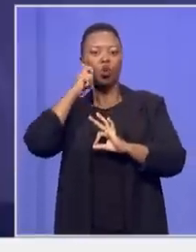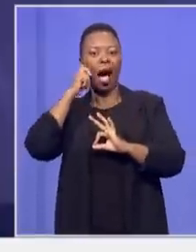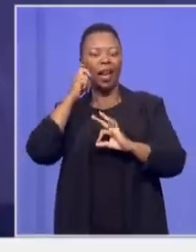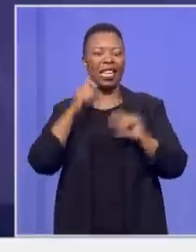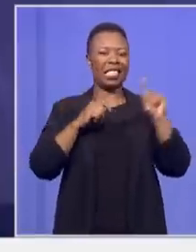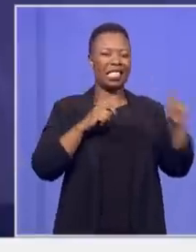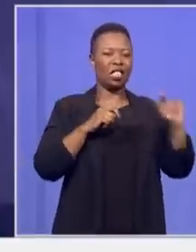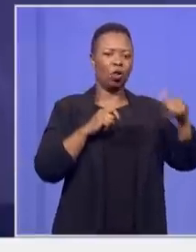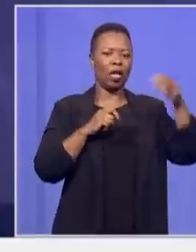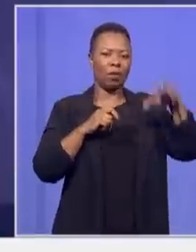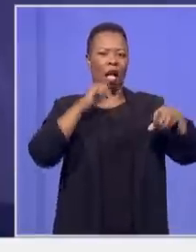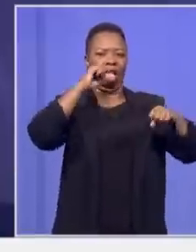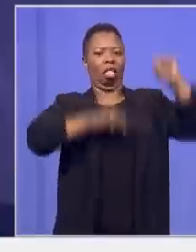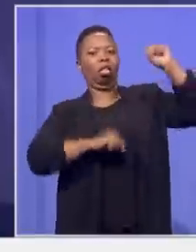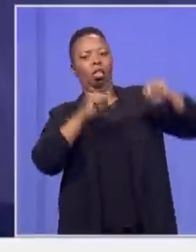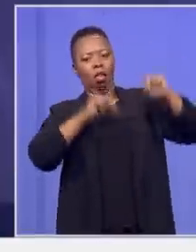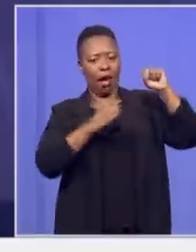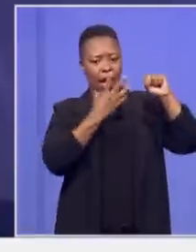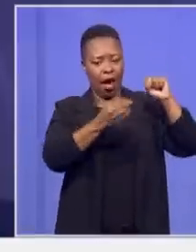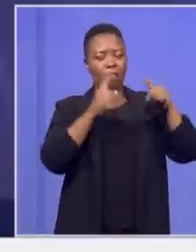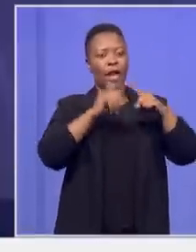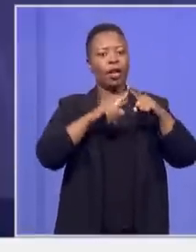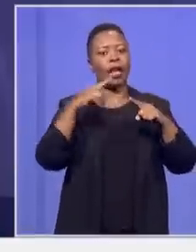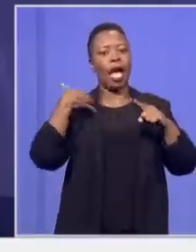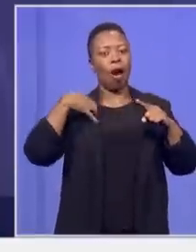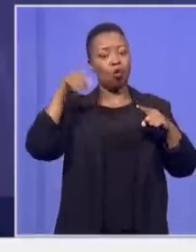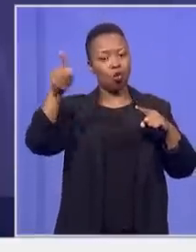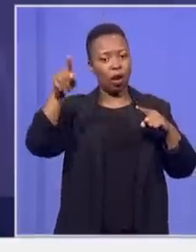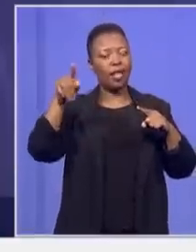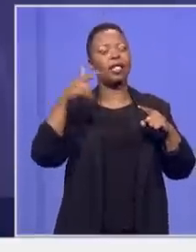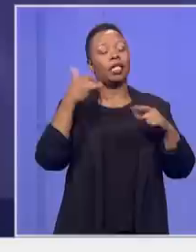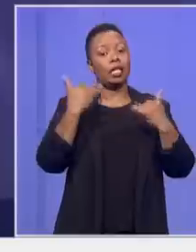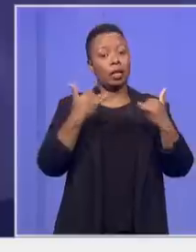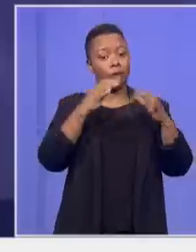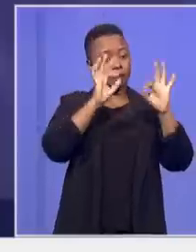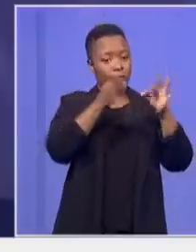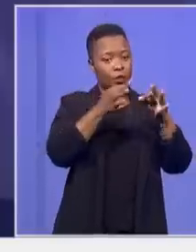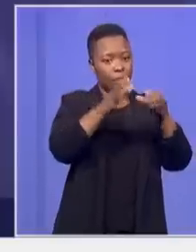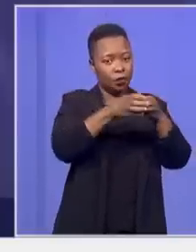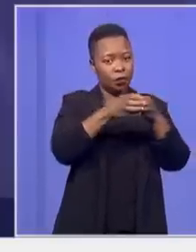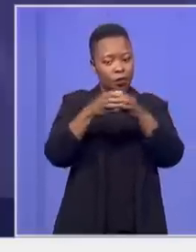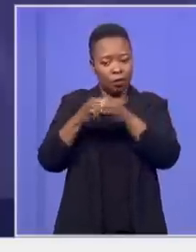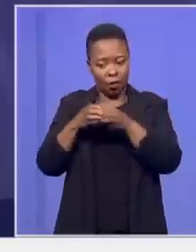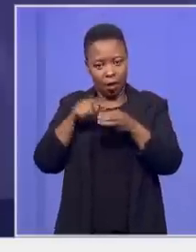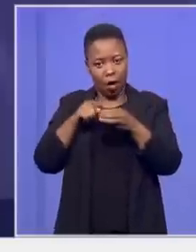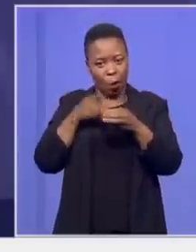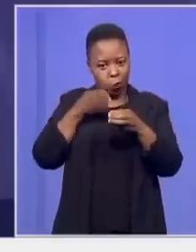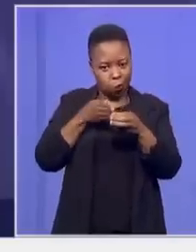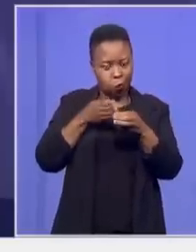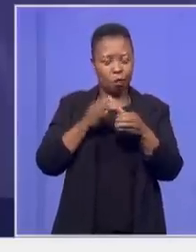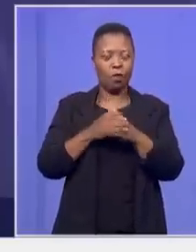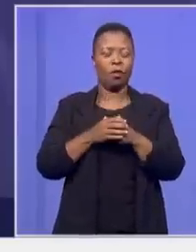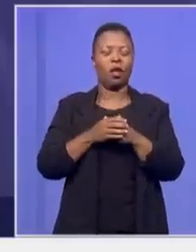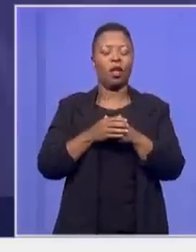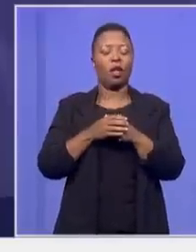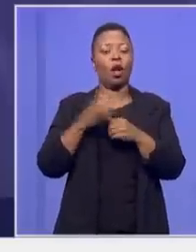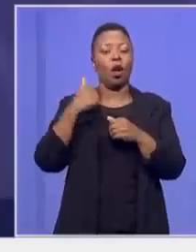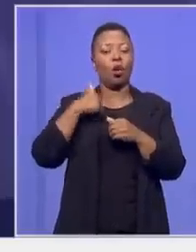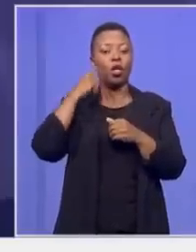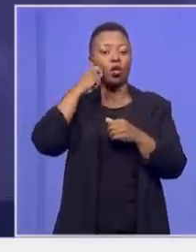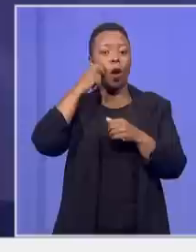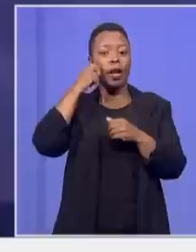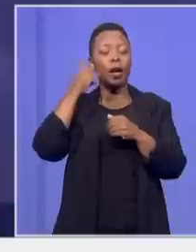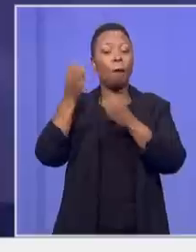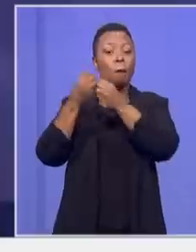and Ekurhuleni, it comes down to a number of parties represented in coalition. In Tshwane, we have a majority